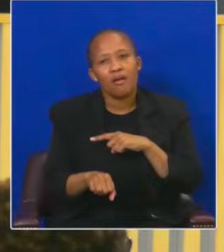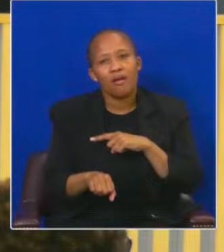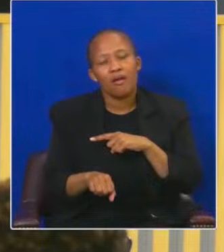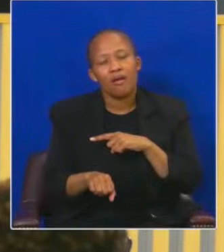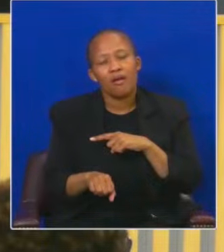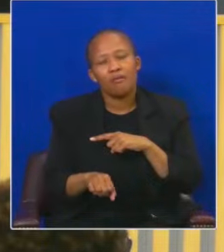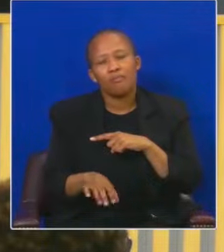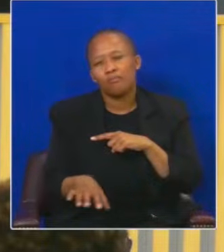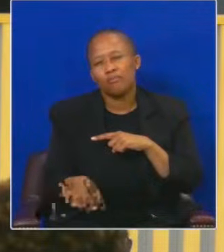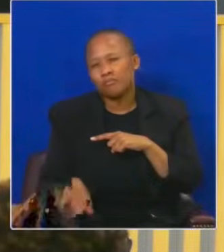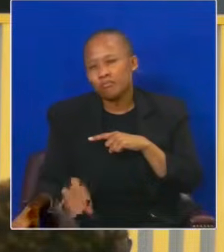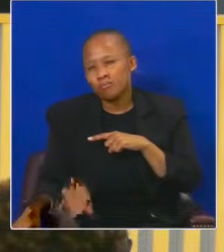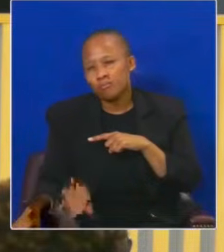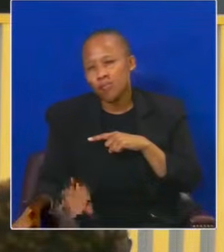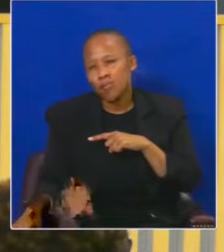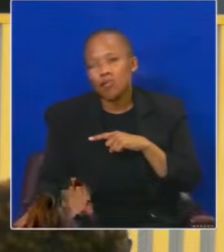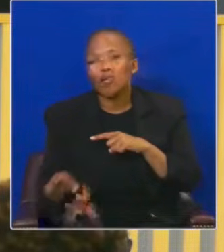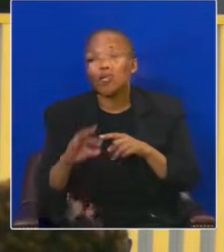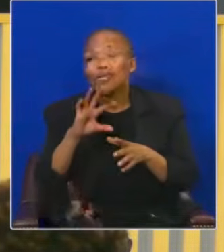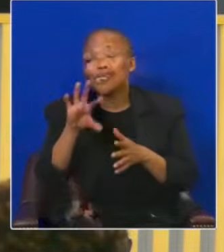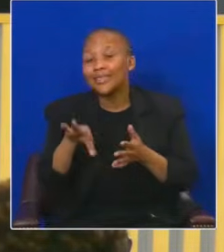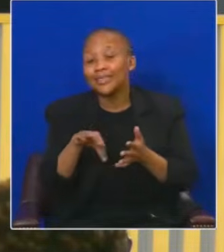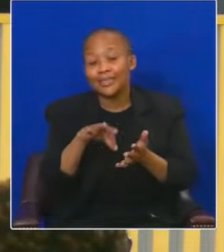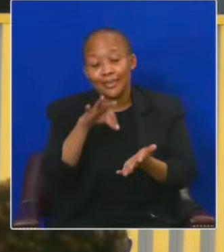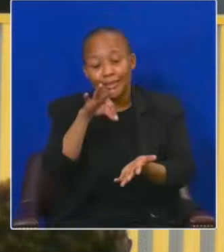signature that is attached